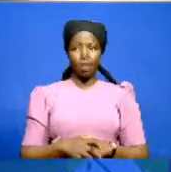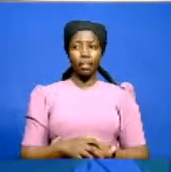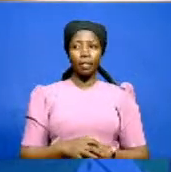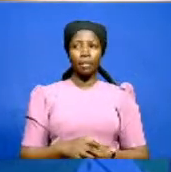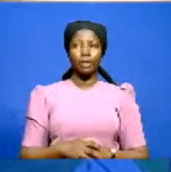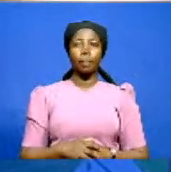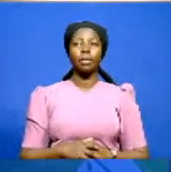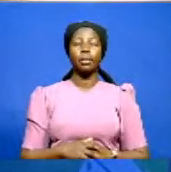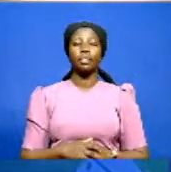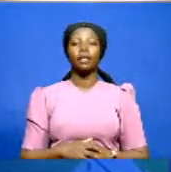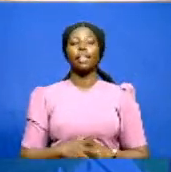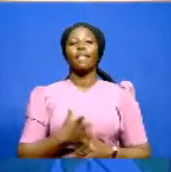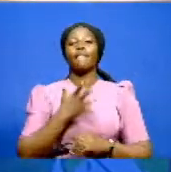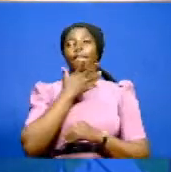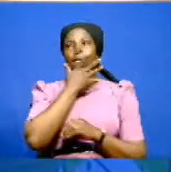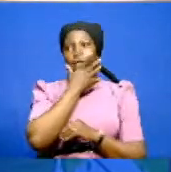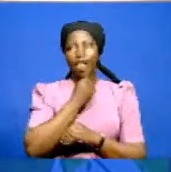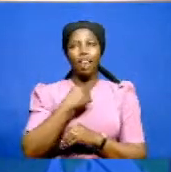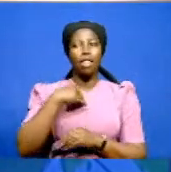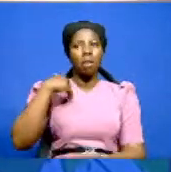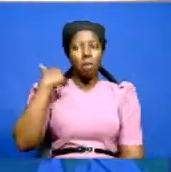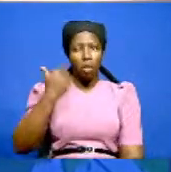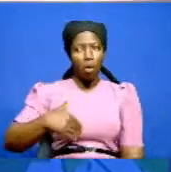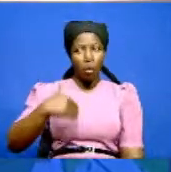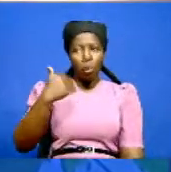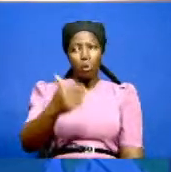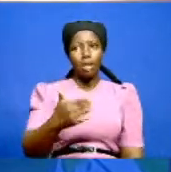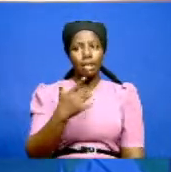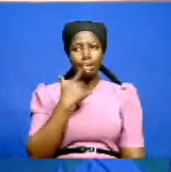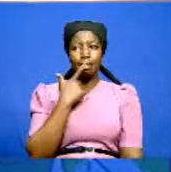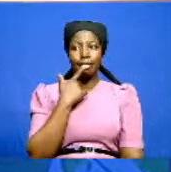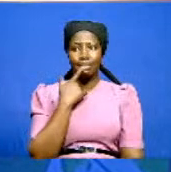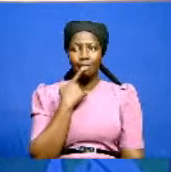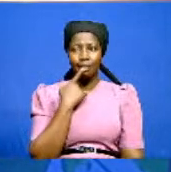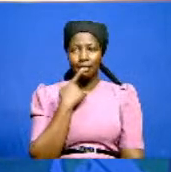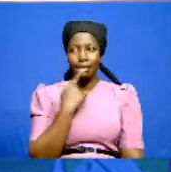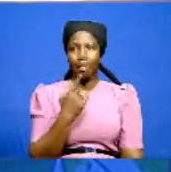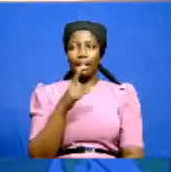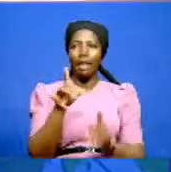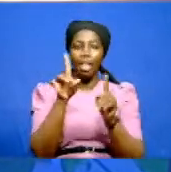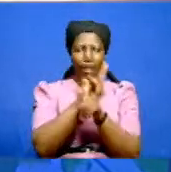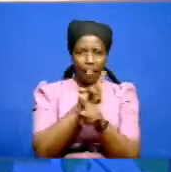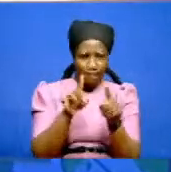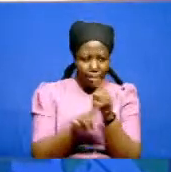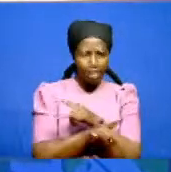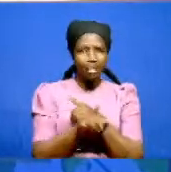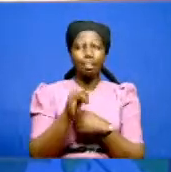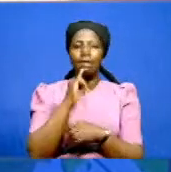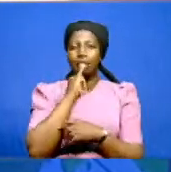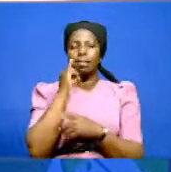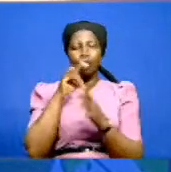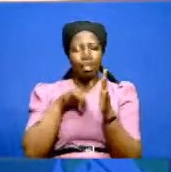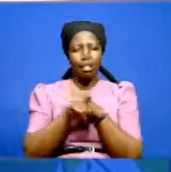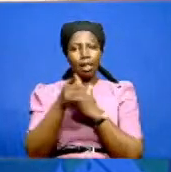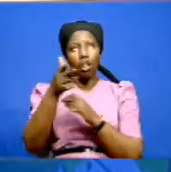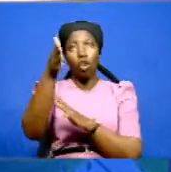one consistent thing, Dad would always say, everything is in God's hands.